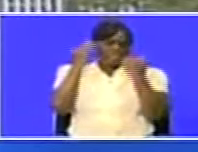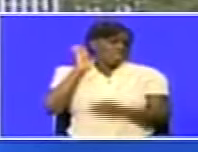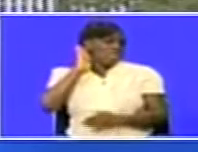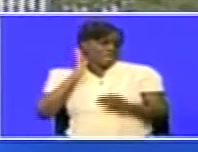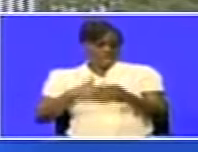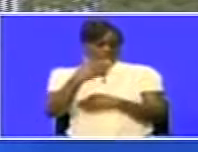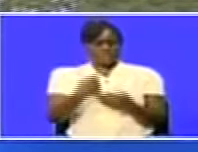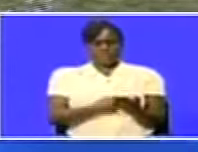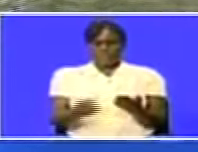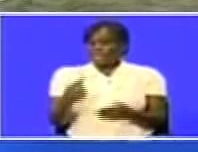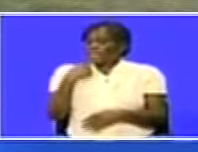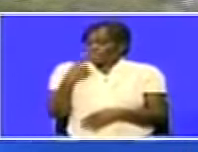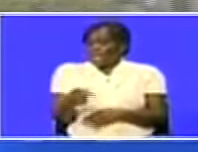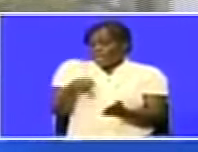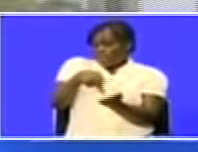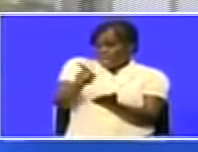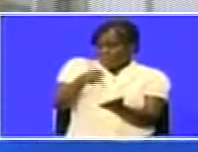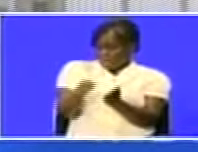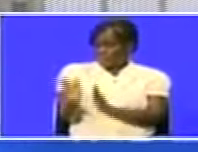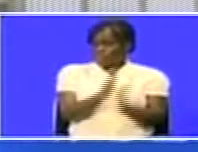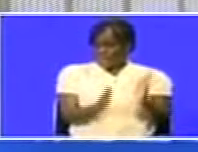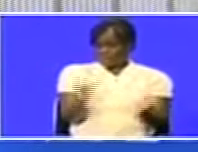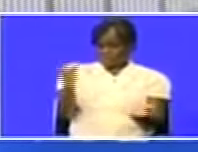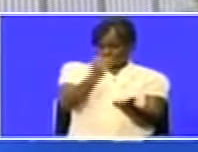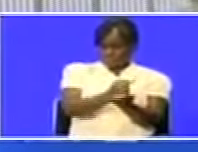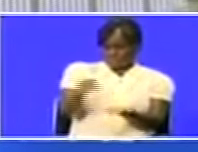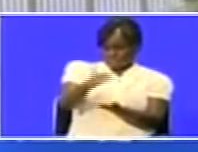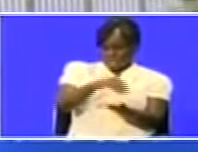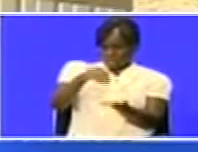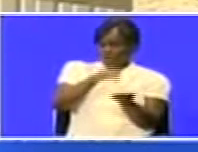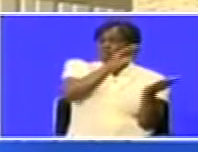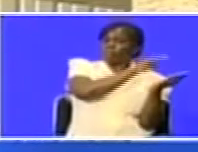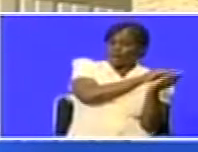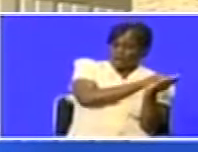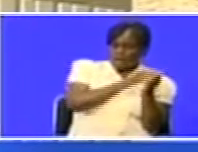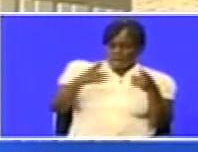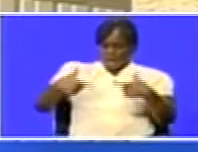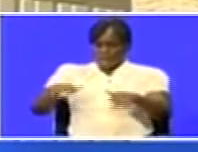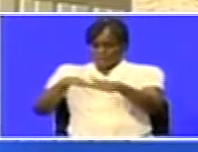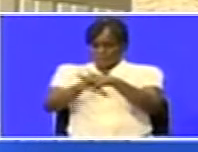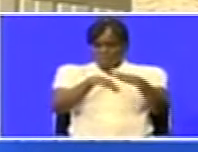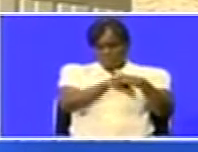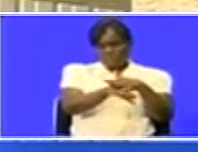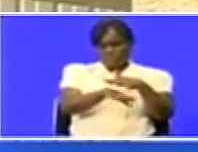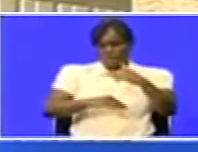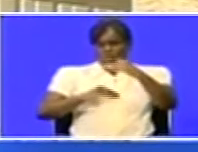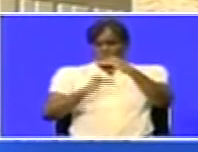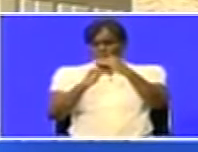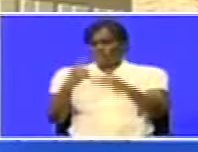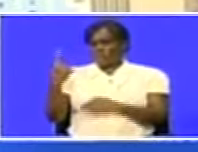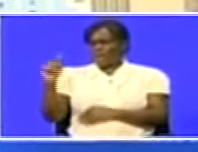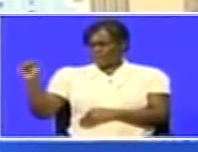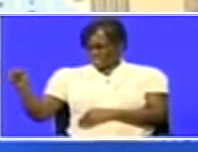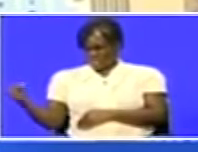month. Ashok argues that the payment scheme adopted by Central Bank of Kenya, allowing access to only a maximum of